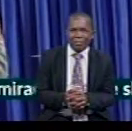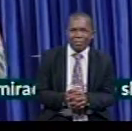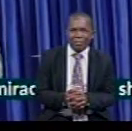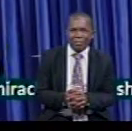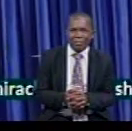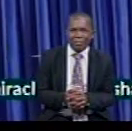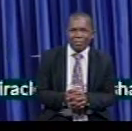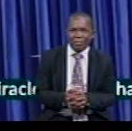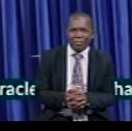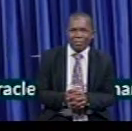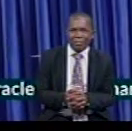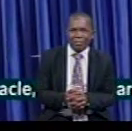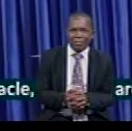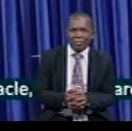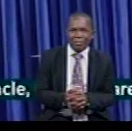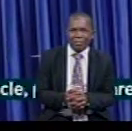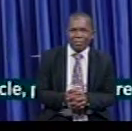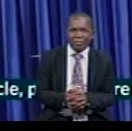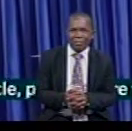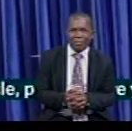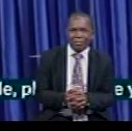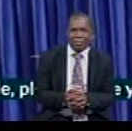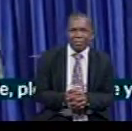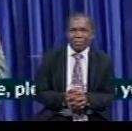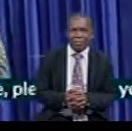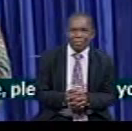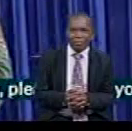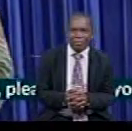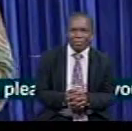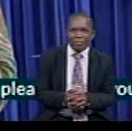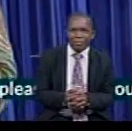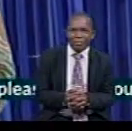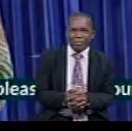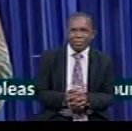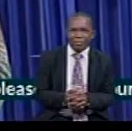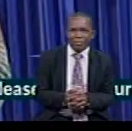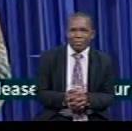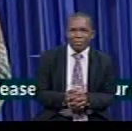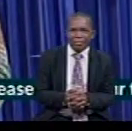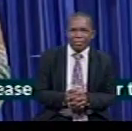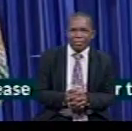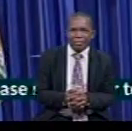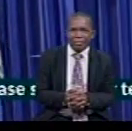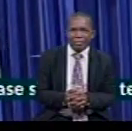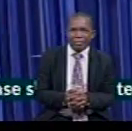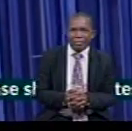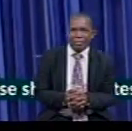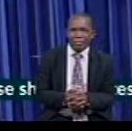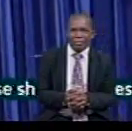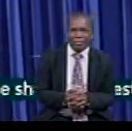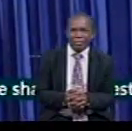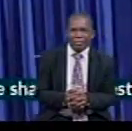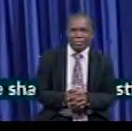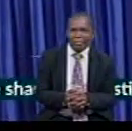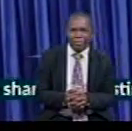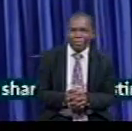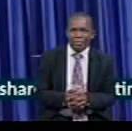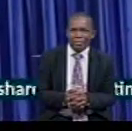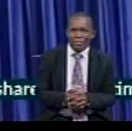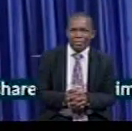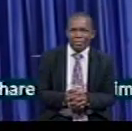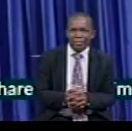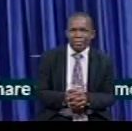Memendano. A briar bedurano, not so for bompiano. The radiatum so for bompire ye pet.